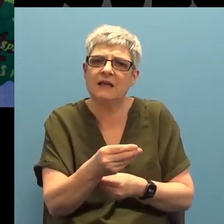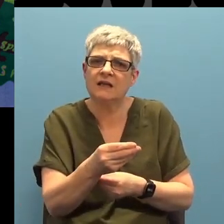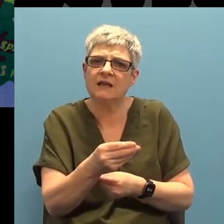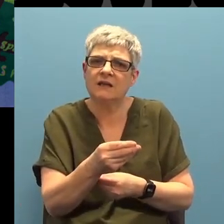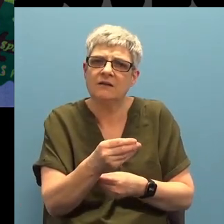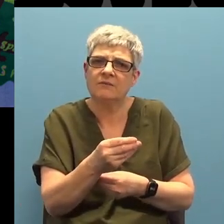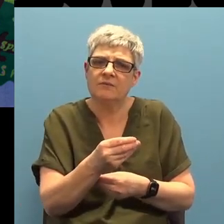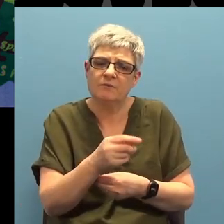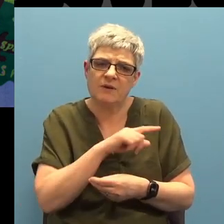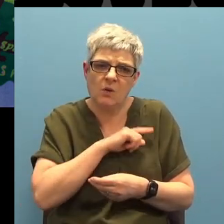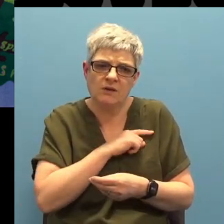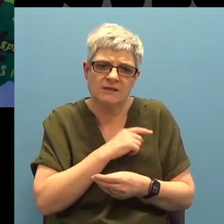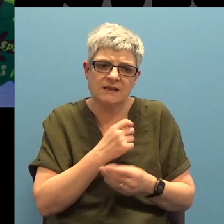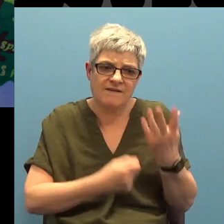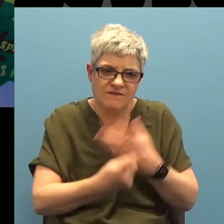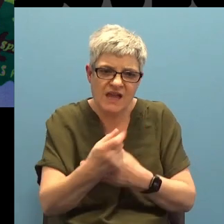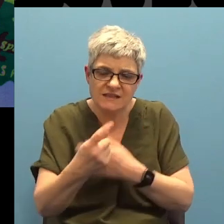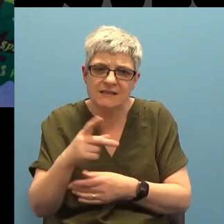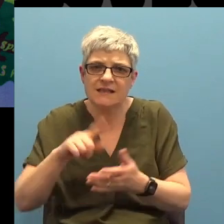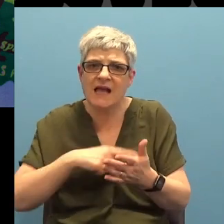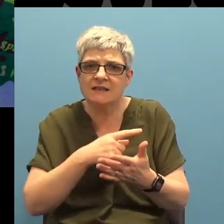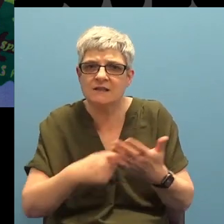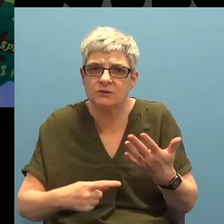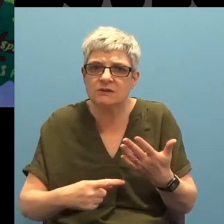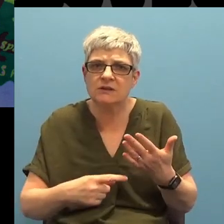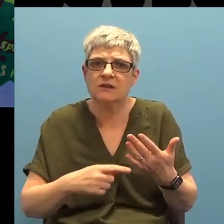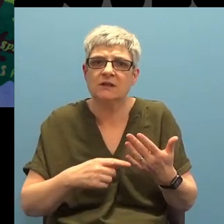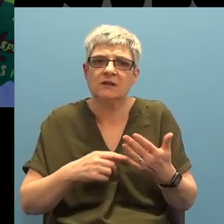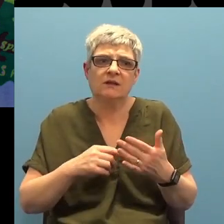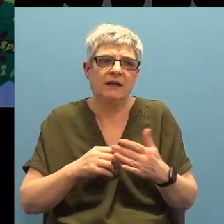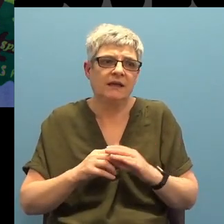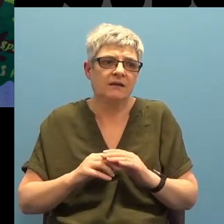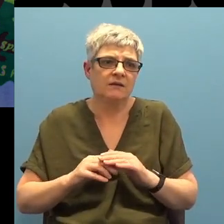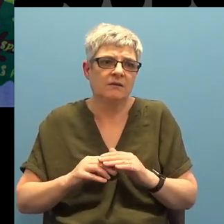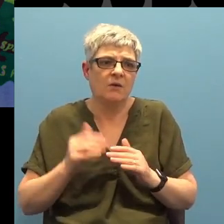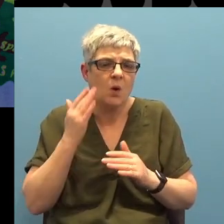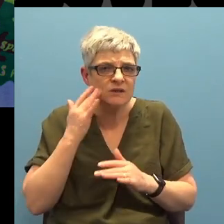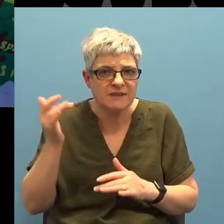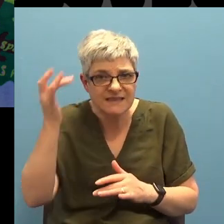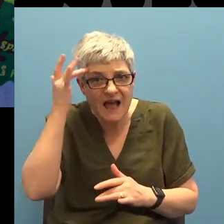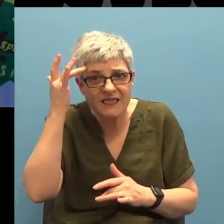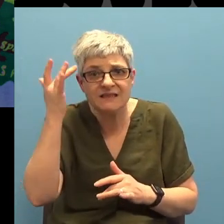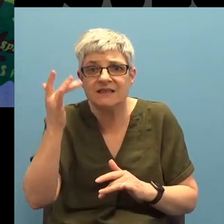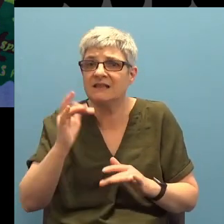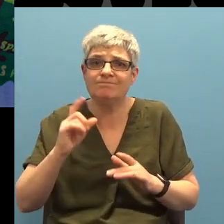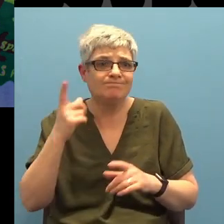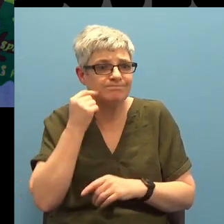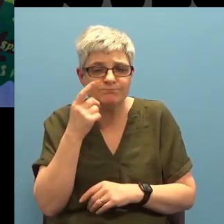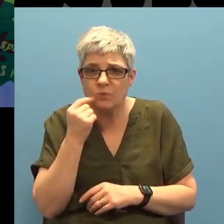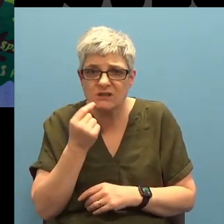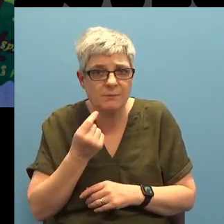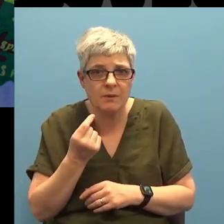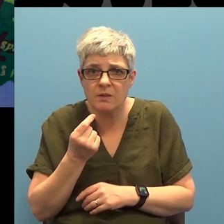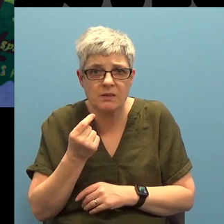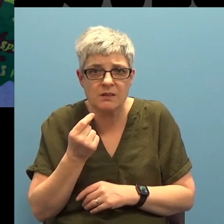these events being cancelled, through hospitality not being possible and so on.